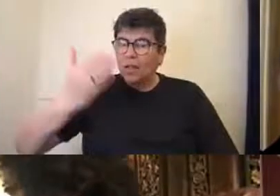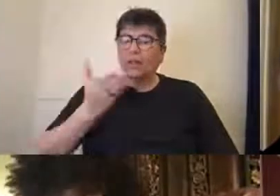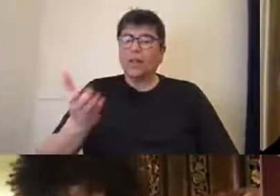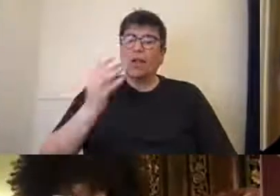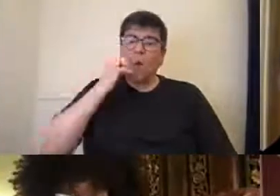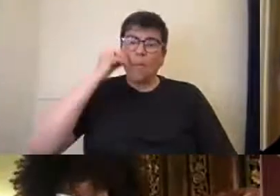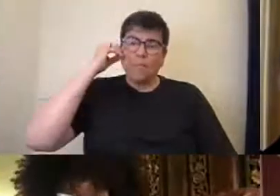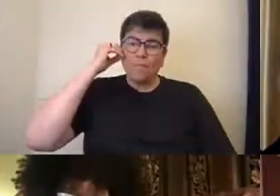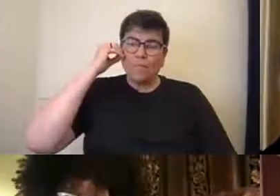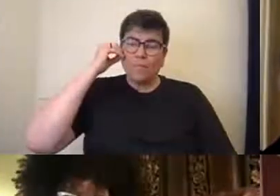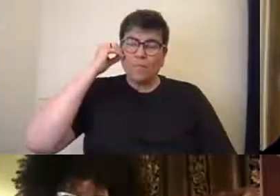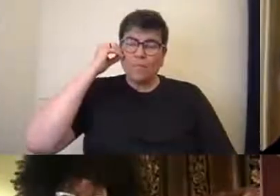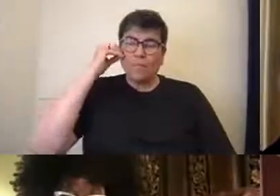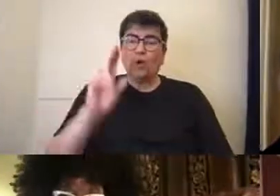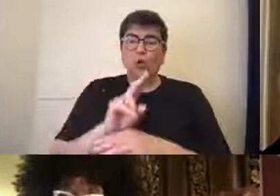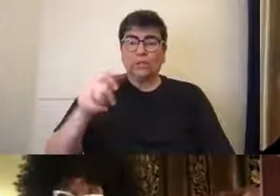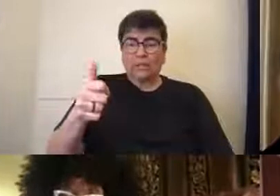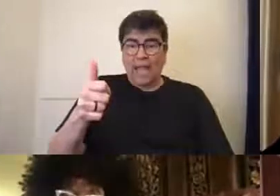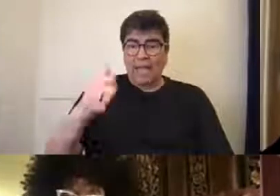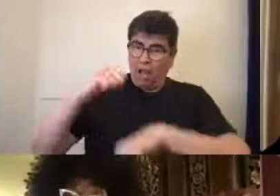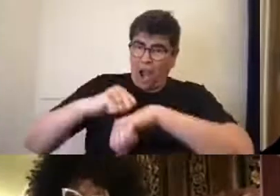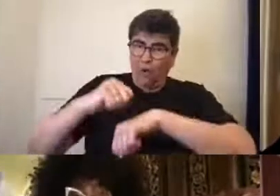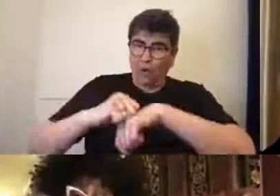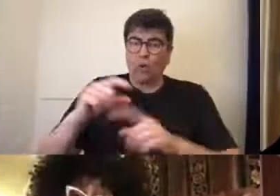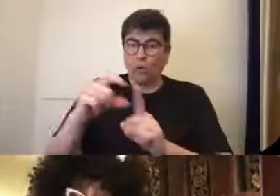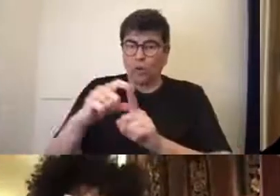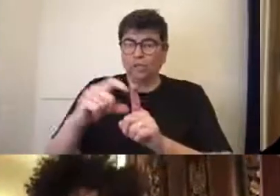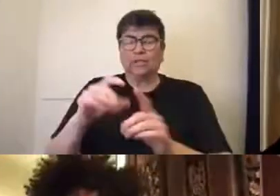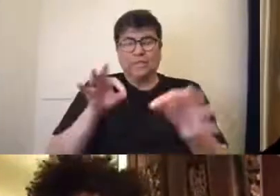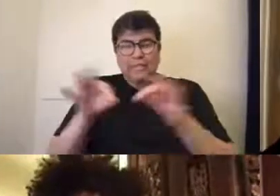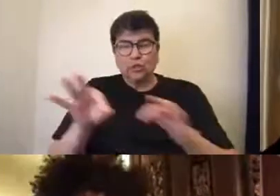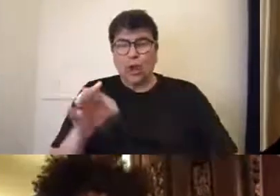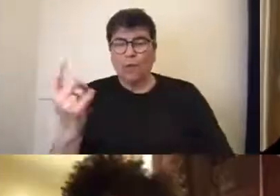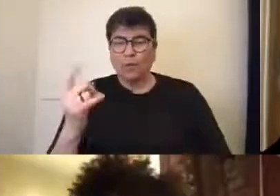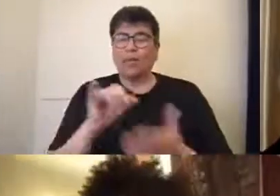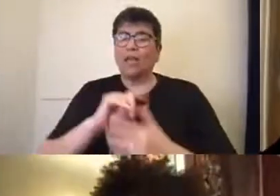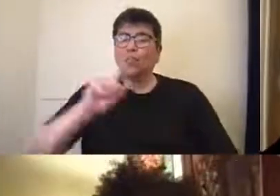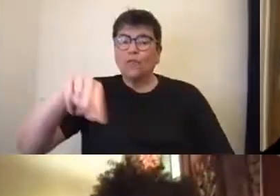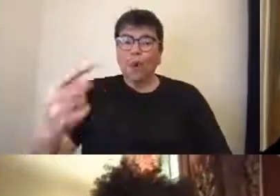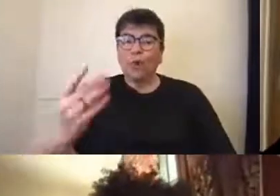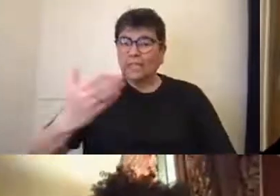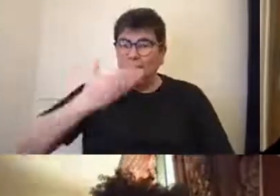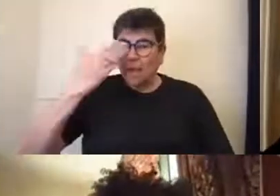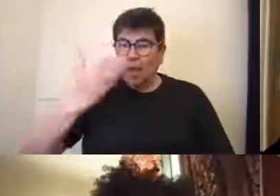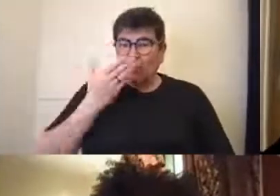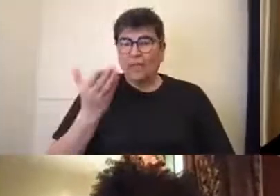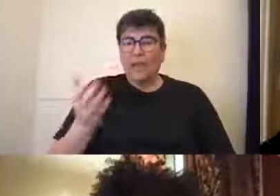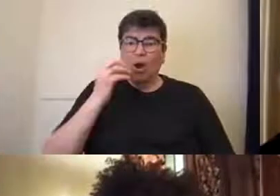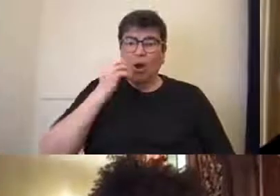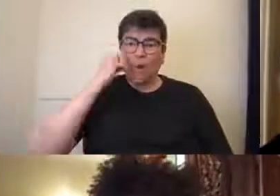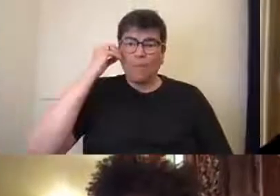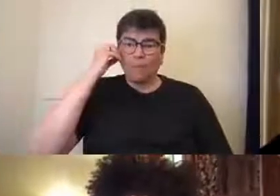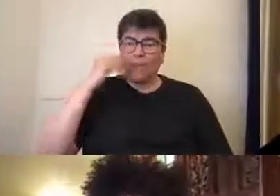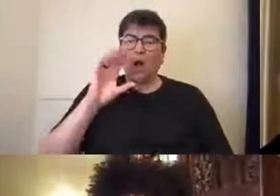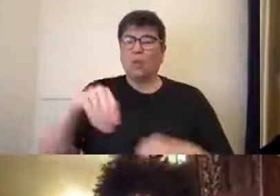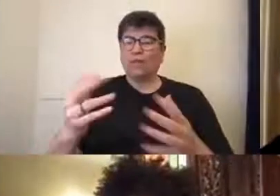home. Use 10 concrete words to describe something that you've only smelled at home. I'm gonna